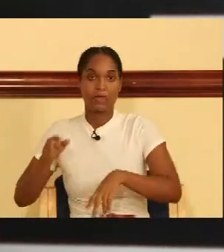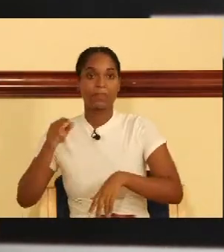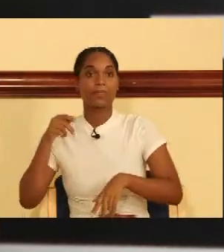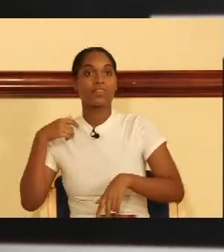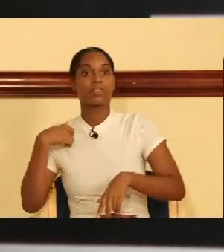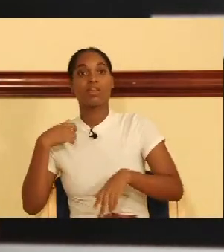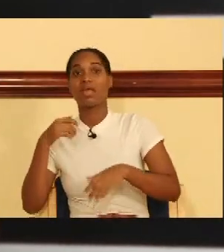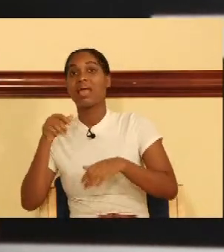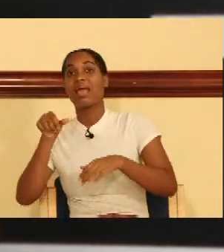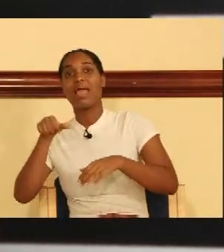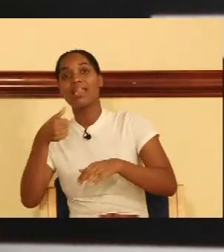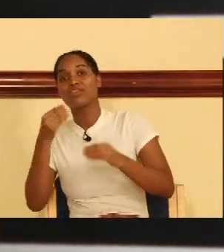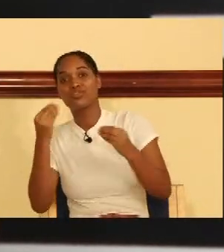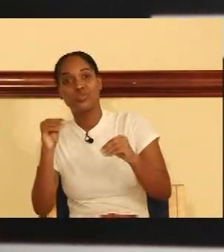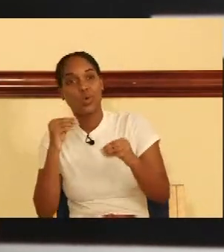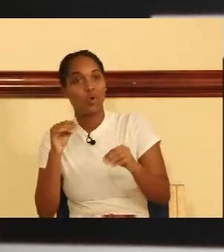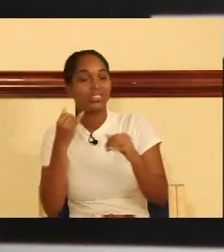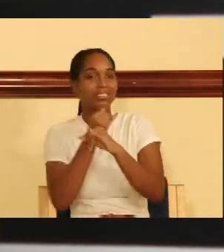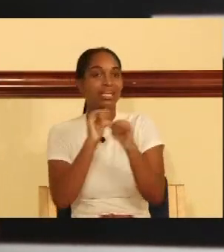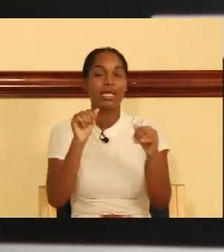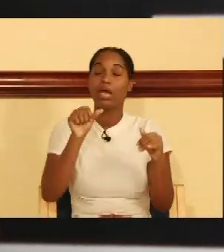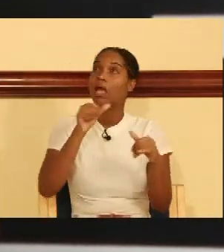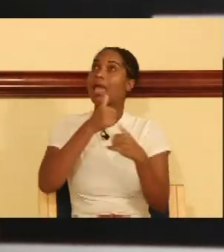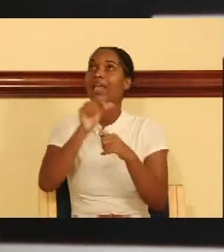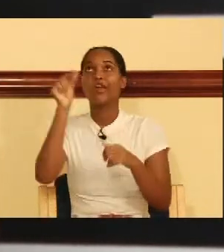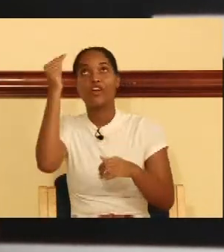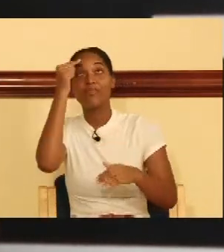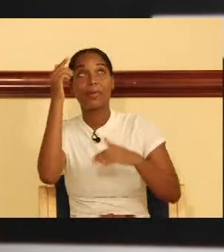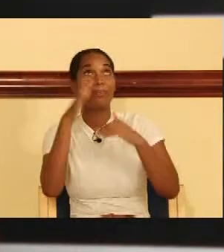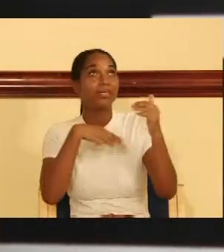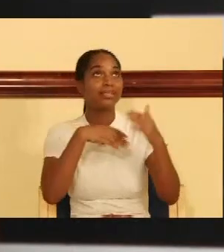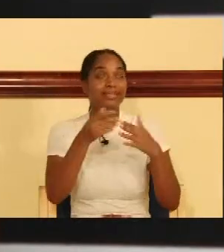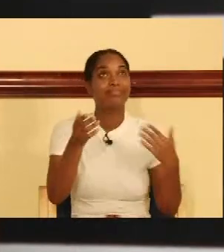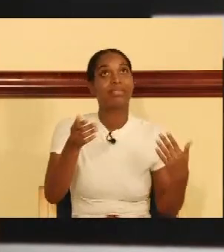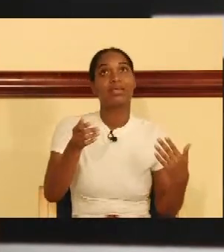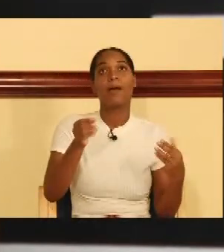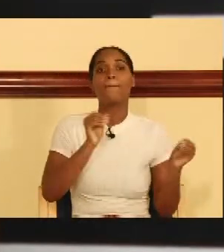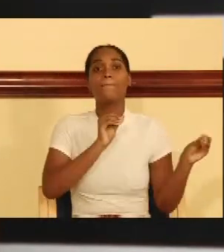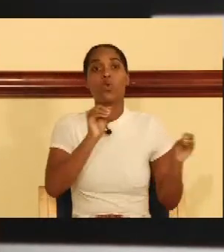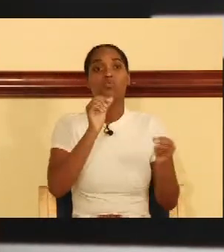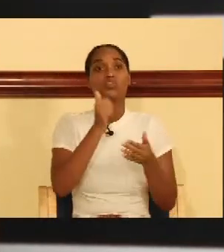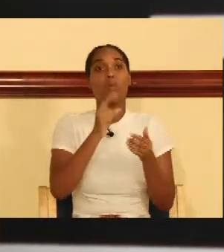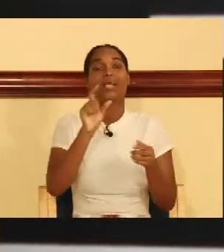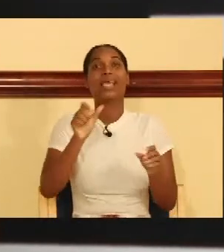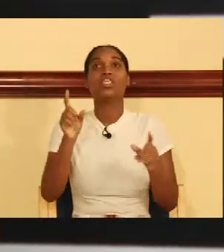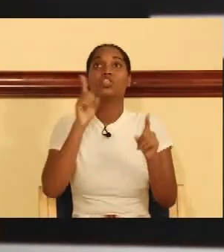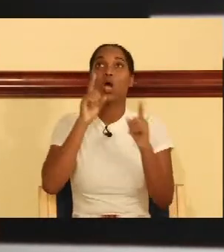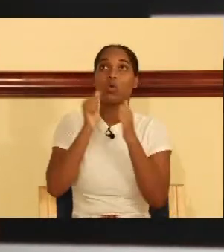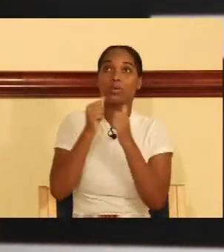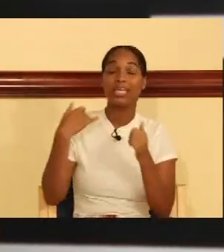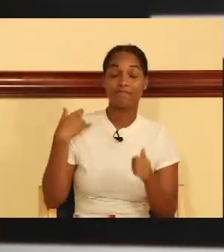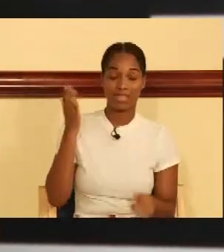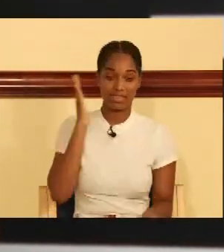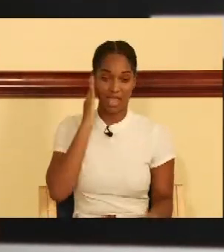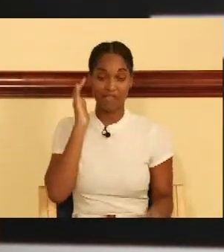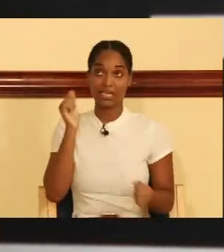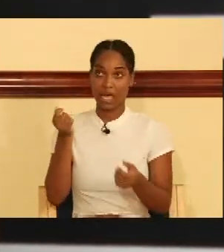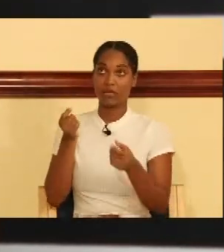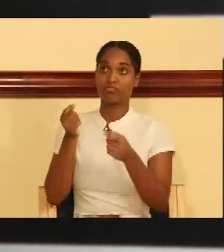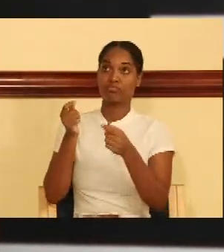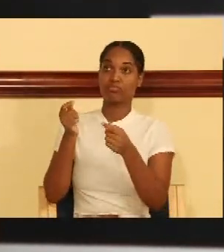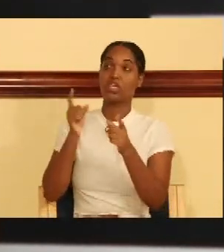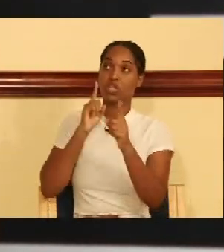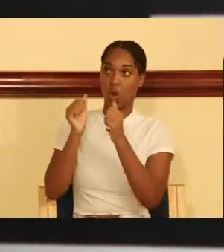any store, into any government building, move around. Somebody can talk to me if I'm deaf. I'm using